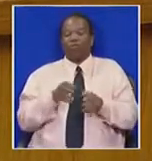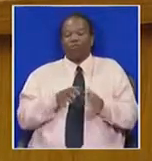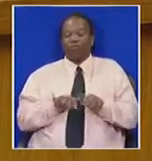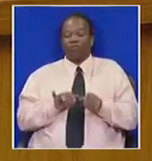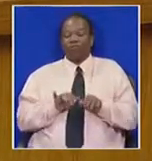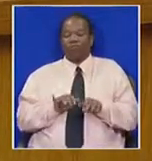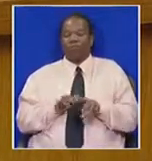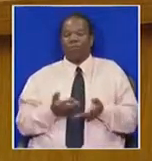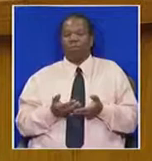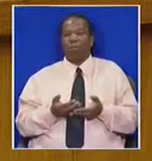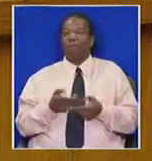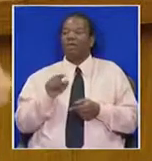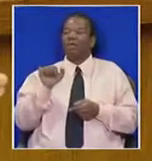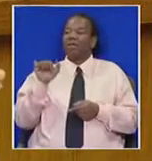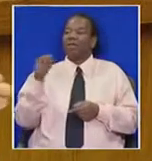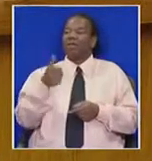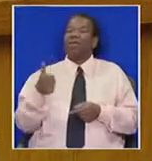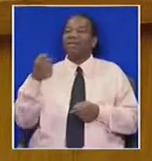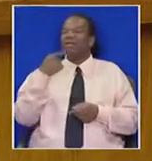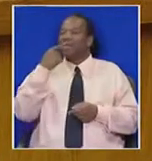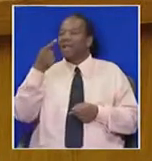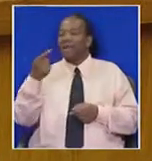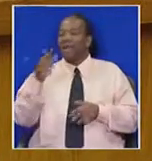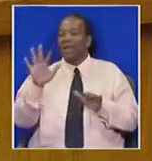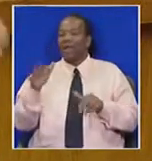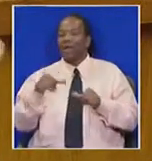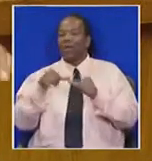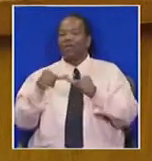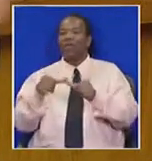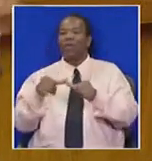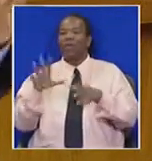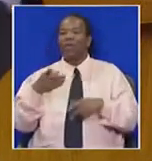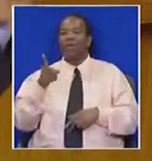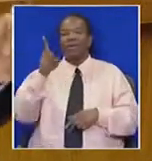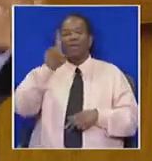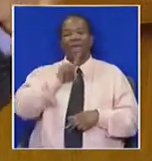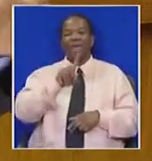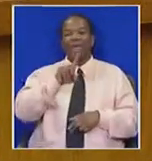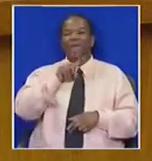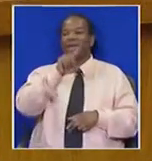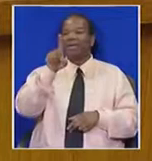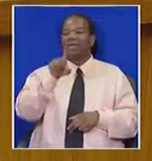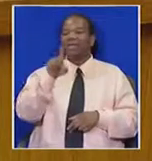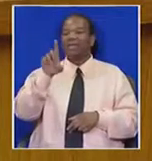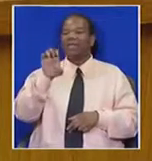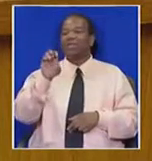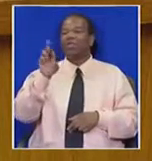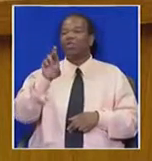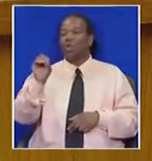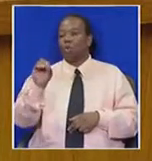He is continuing to fudge day zero. When he's in Cape Town, we know that day zero will be shifted forward and